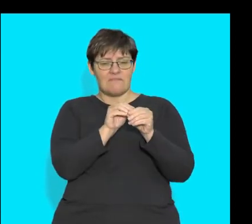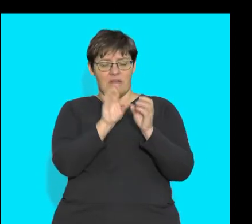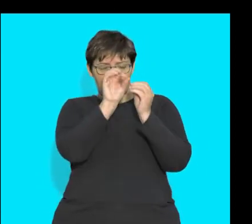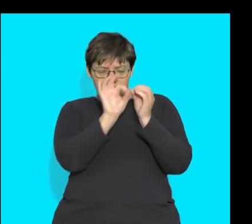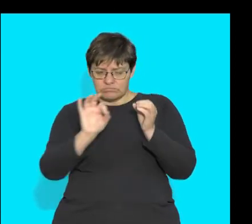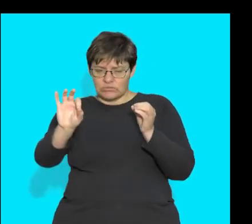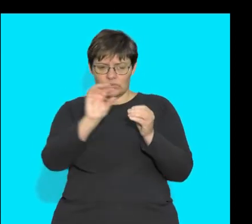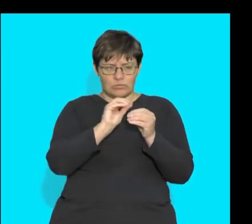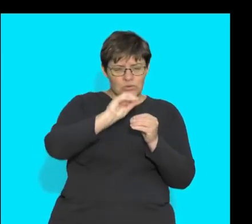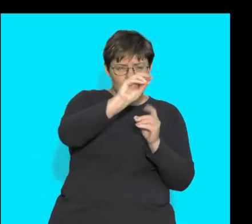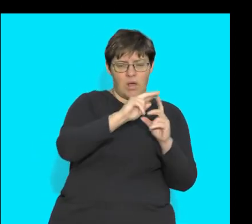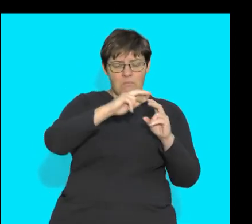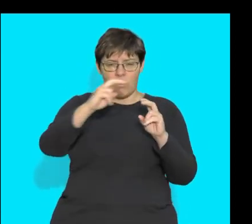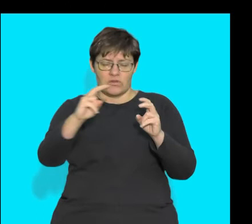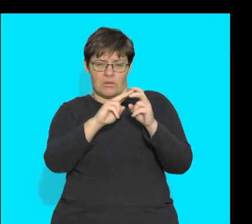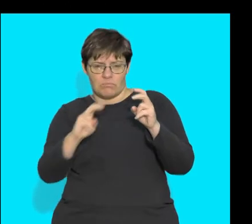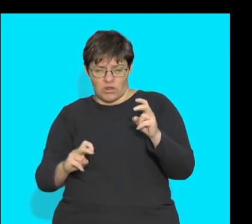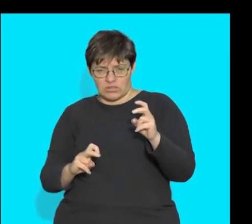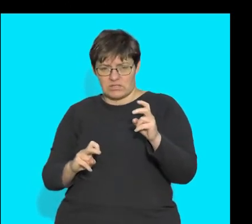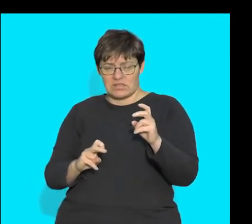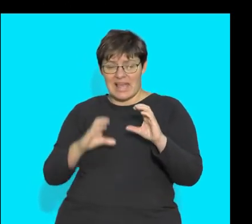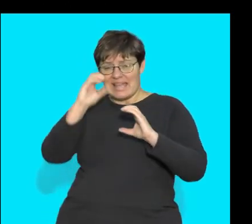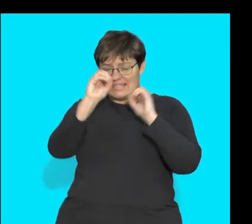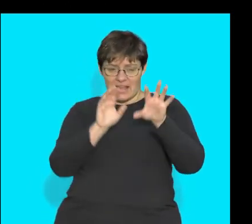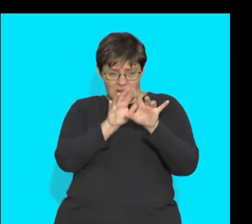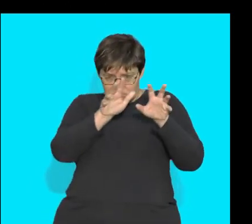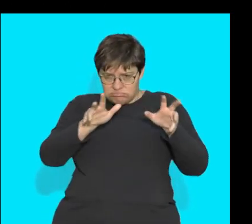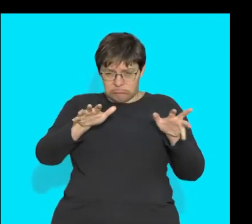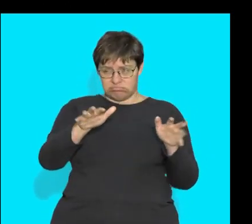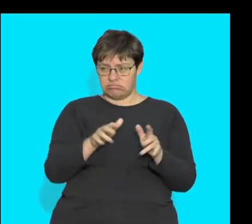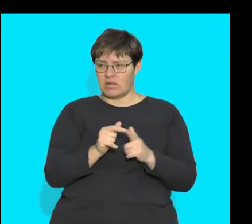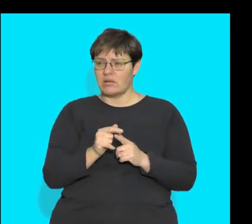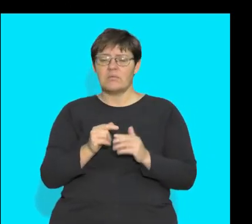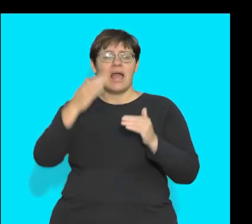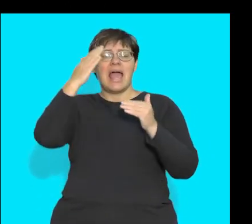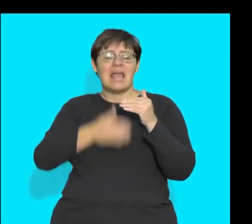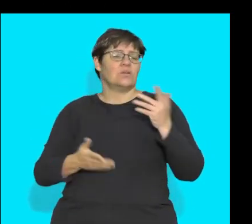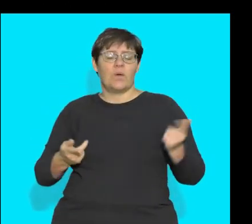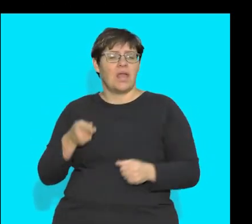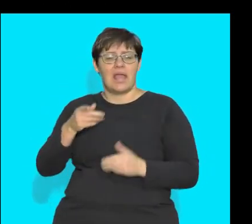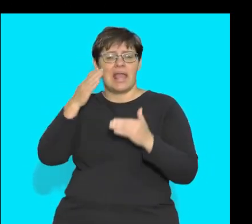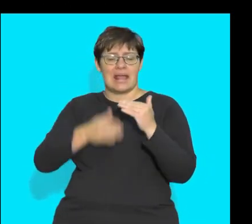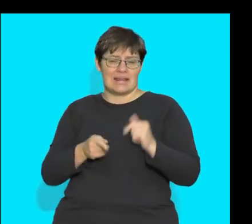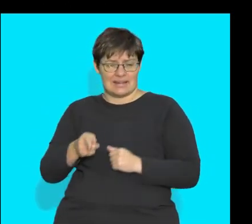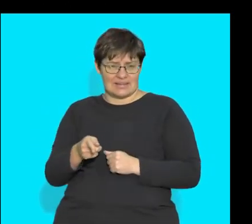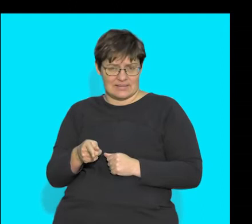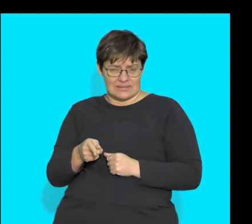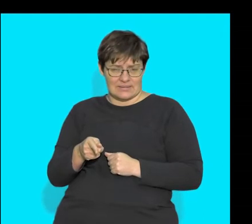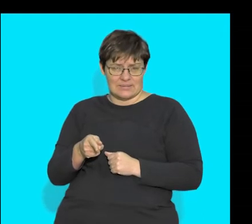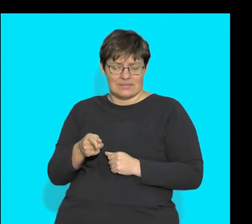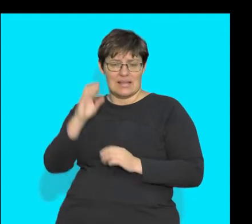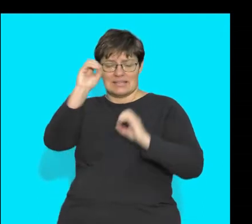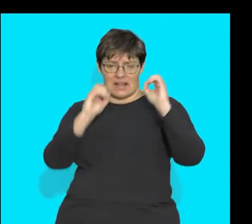branching tubes that go throughout the cell, and they usually end at the end of the cell. And